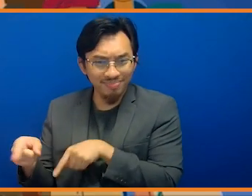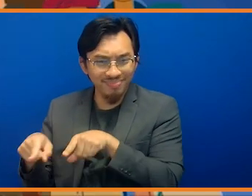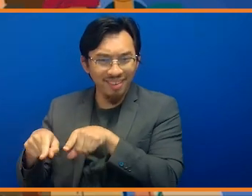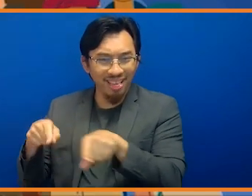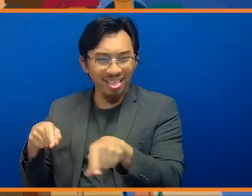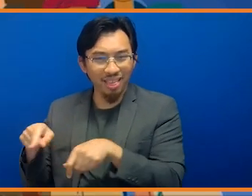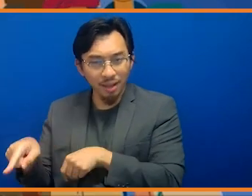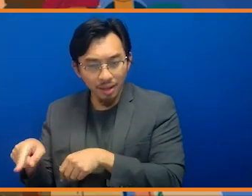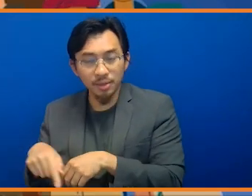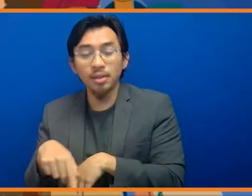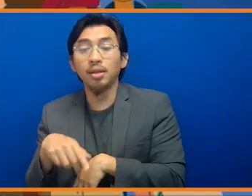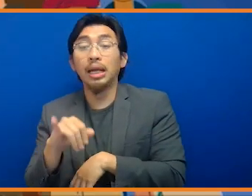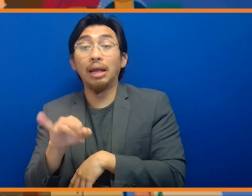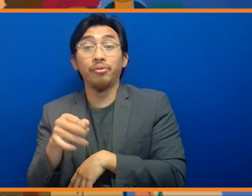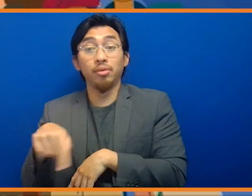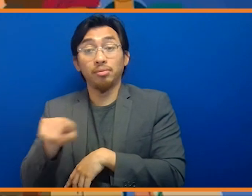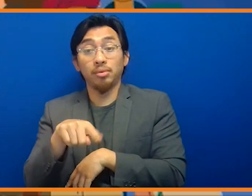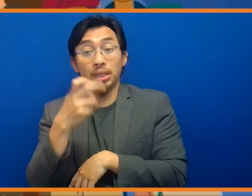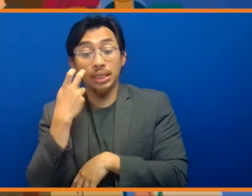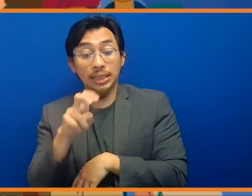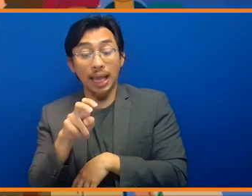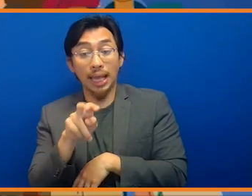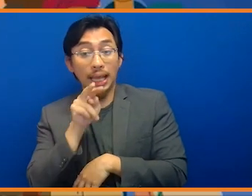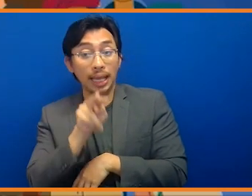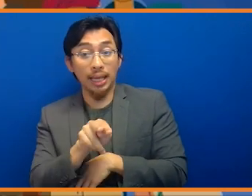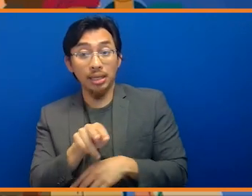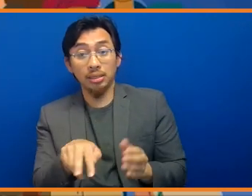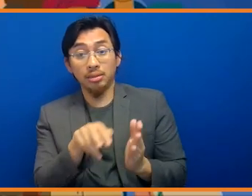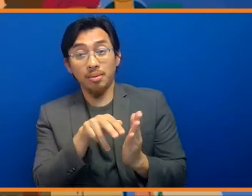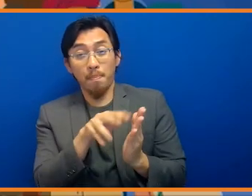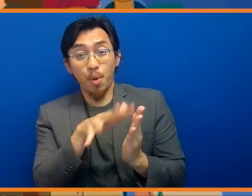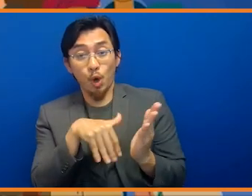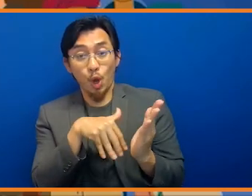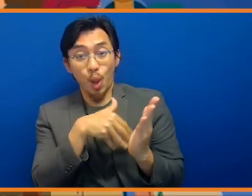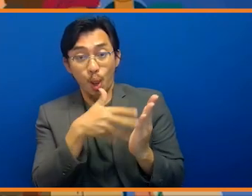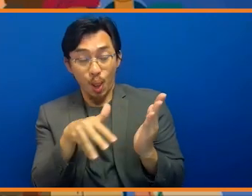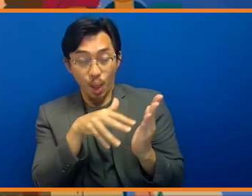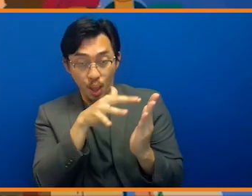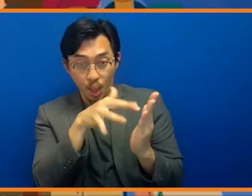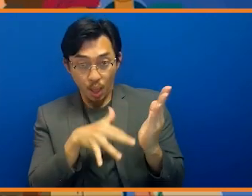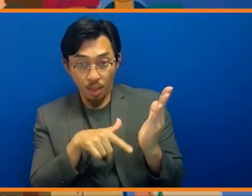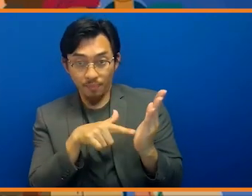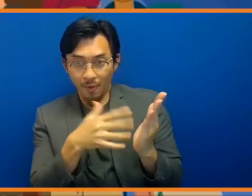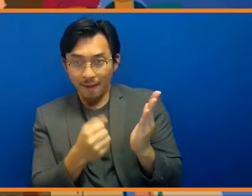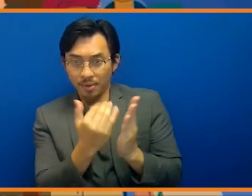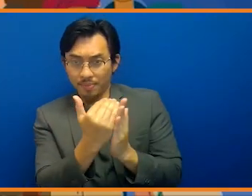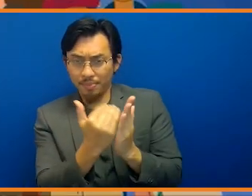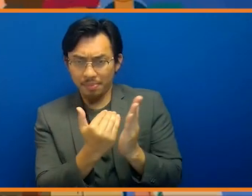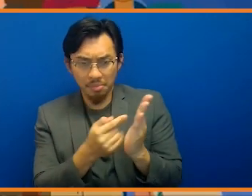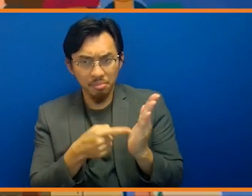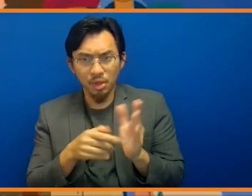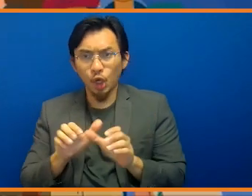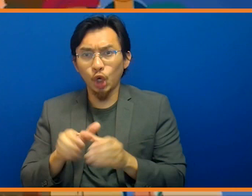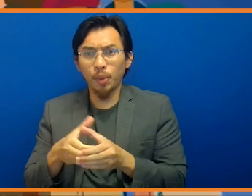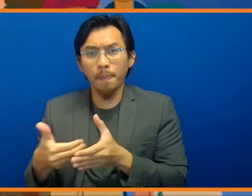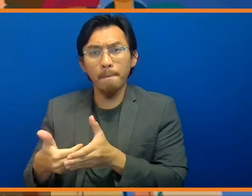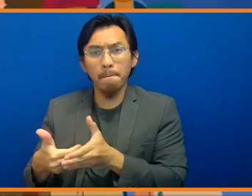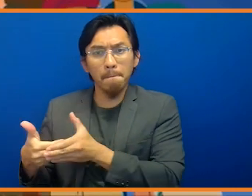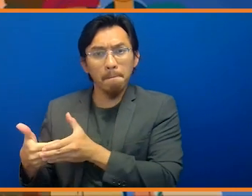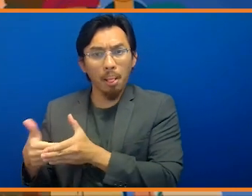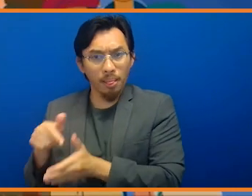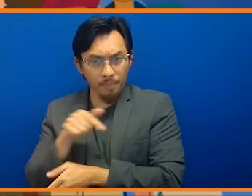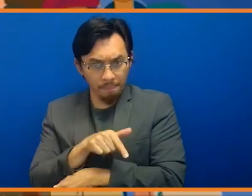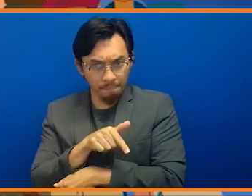If you check on the modules, at the end of the modules, we have the list of the marginalized group. Not at the